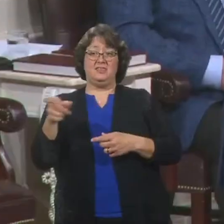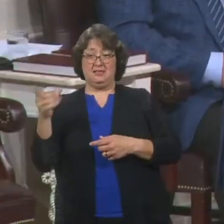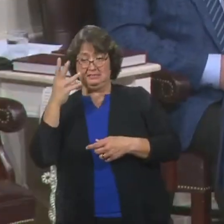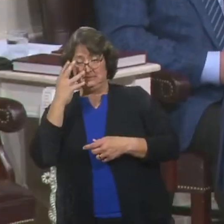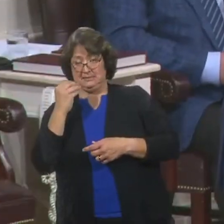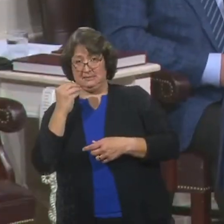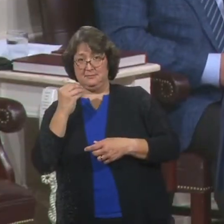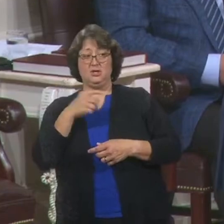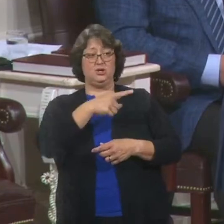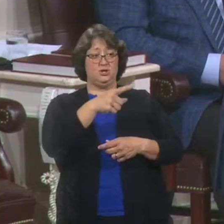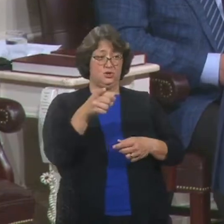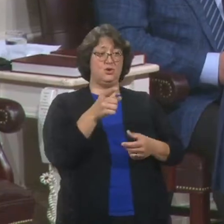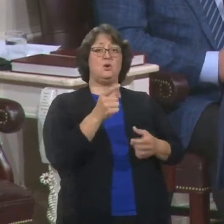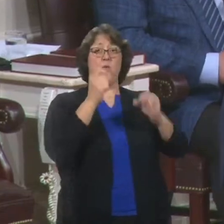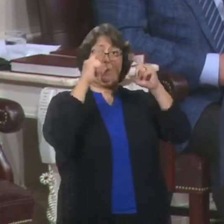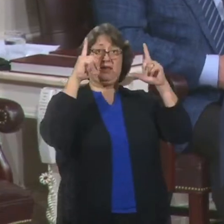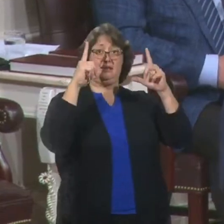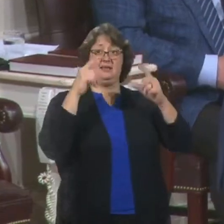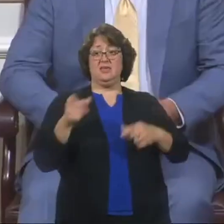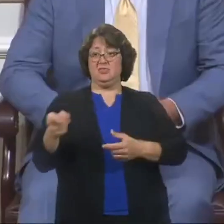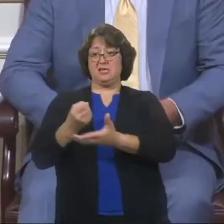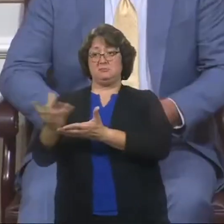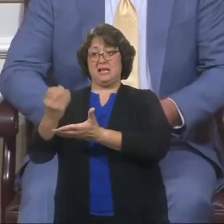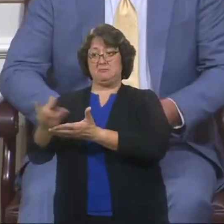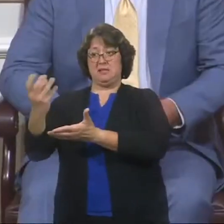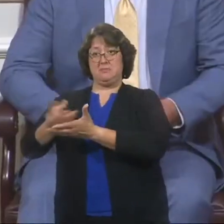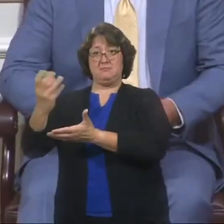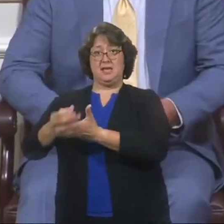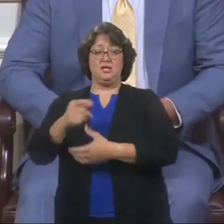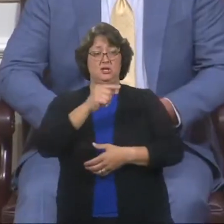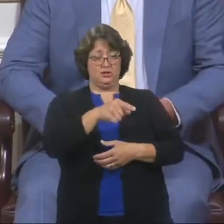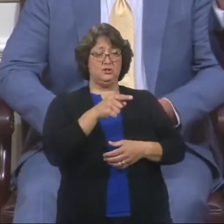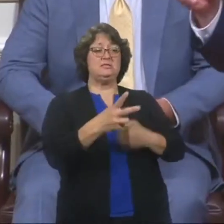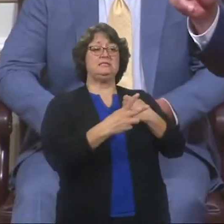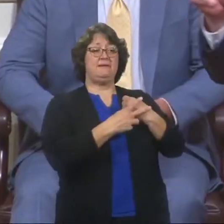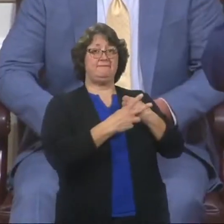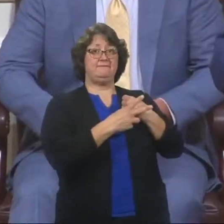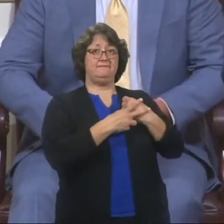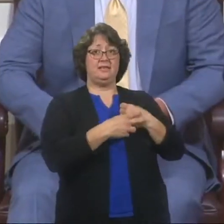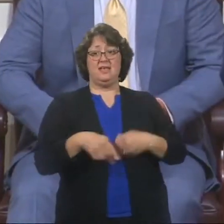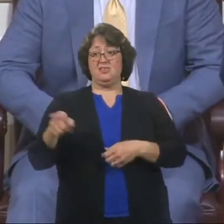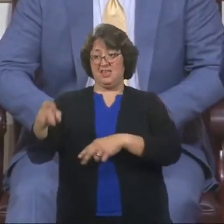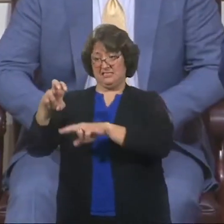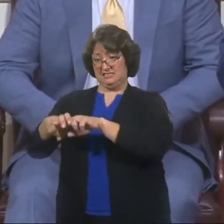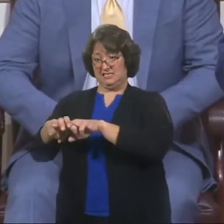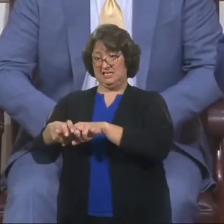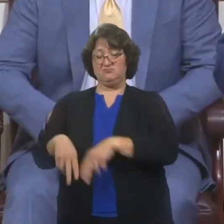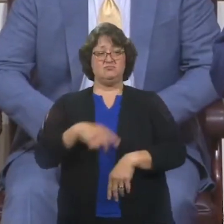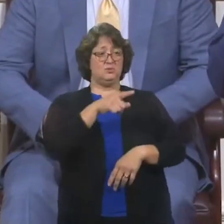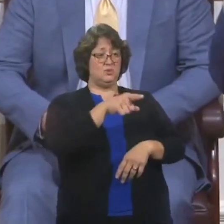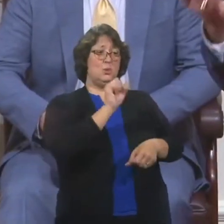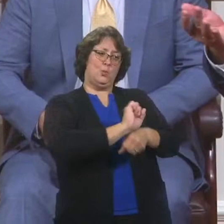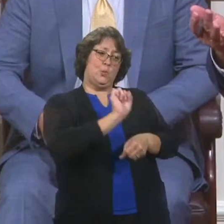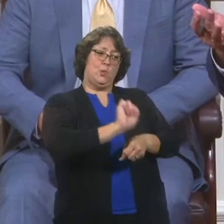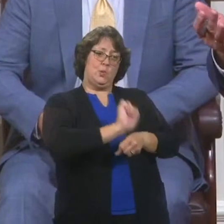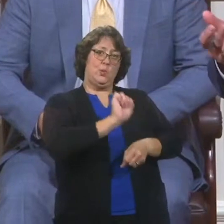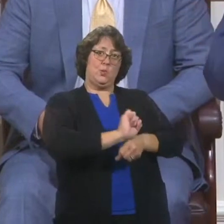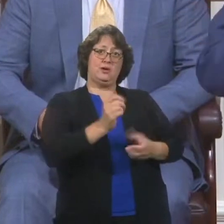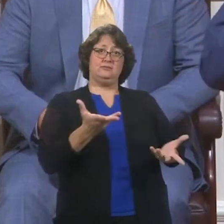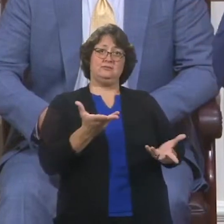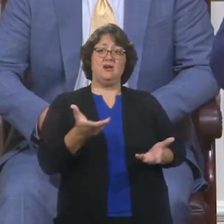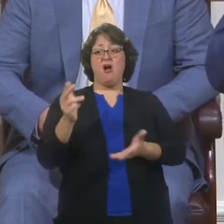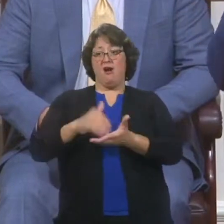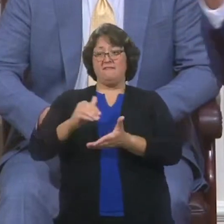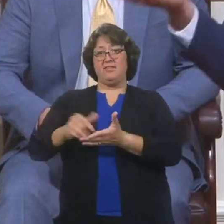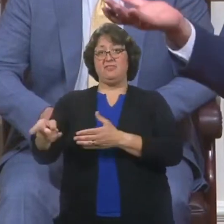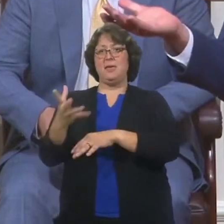awake. They're spending while you're saving. They're sitting while you're working. And that's why they oftentimes have need. They beg